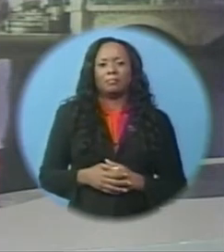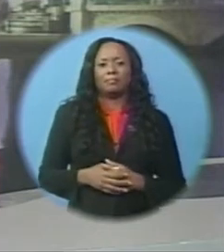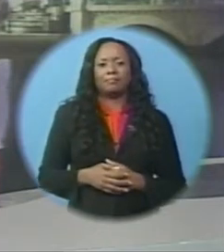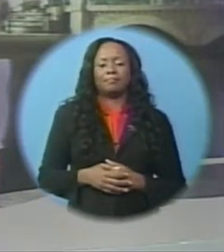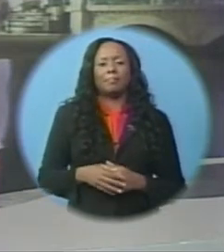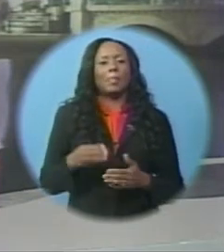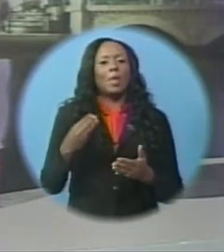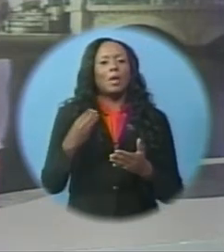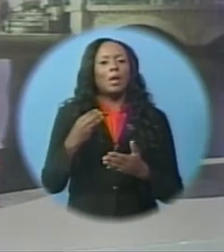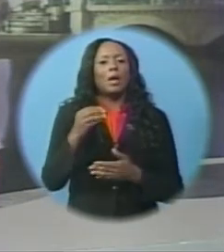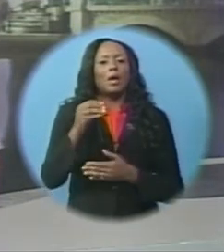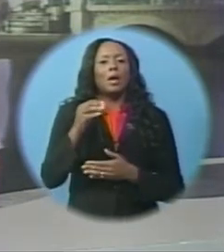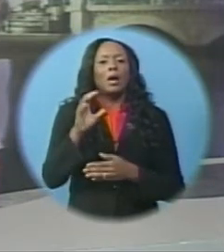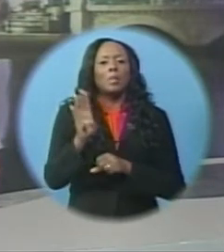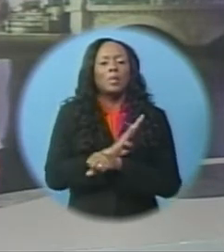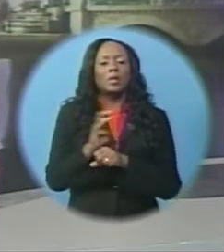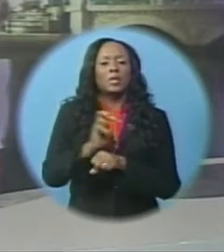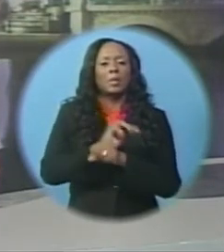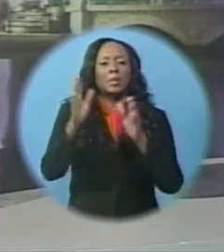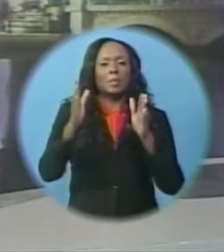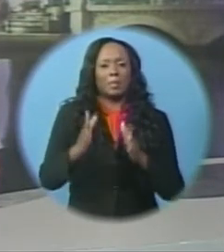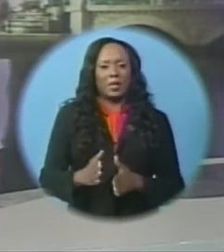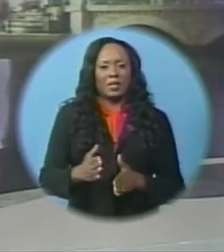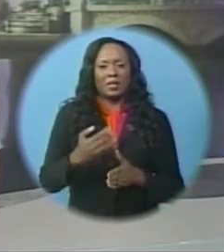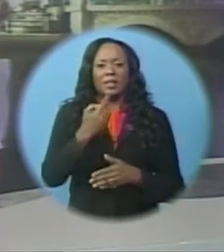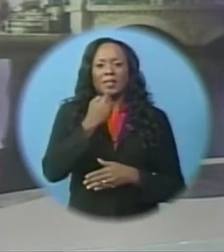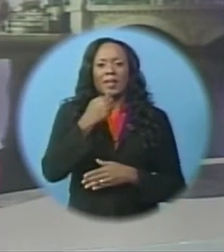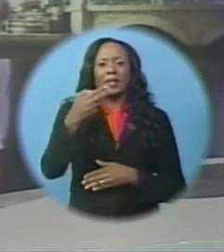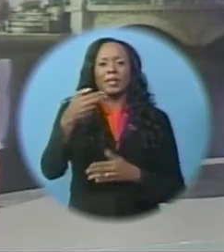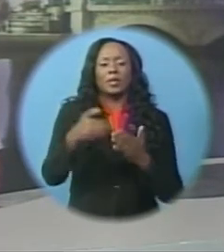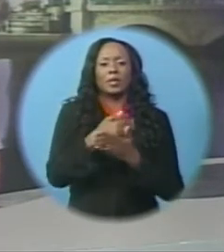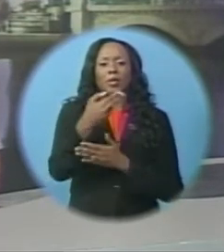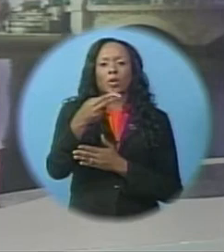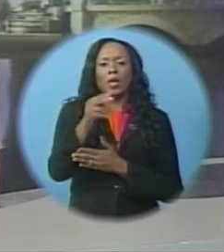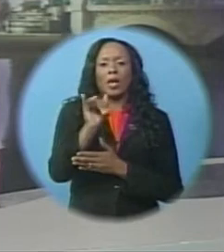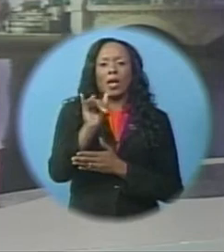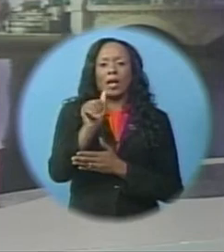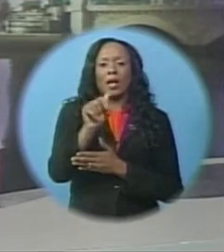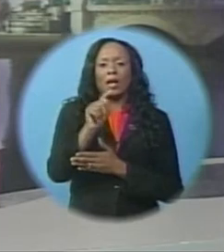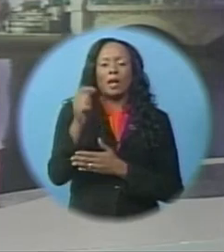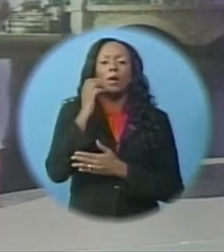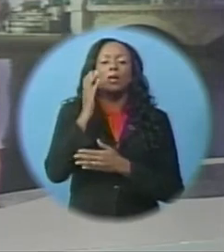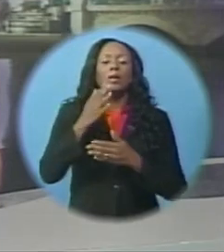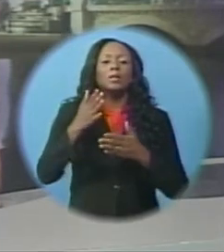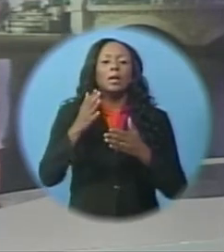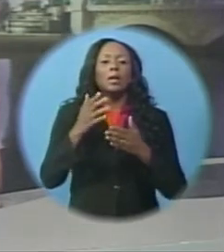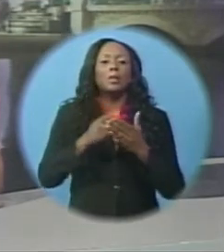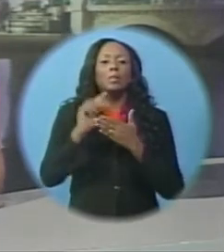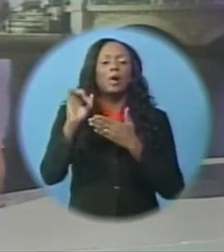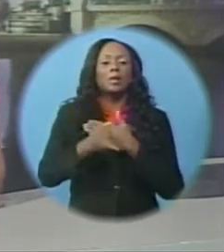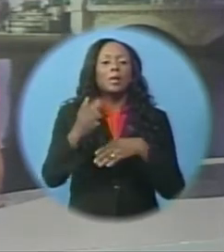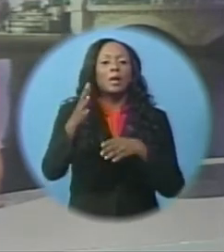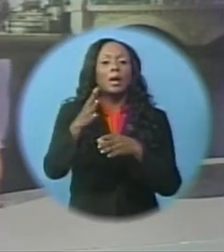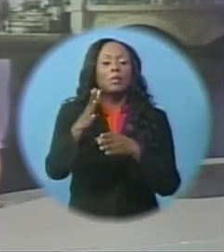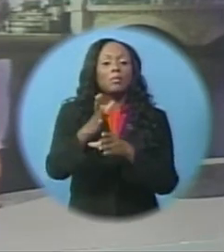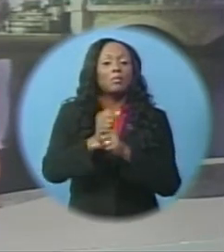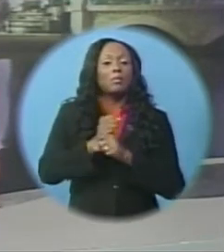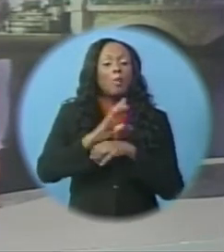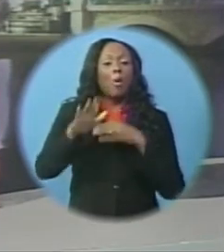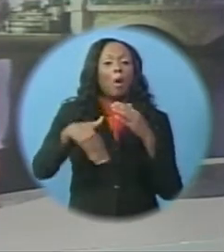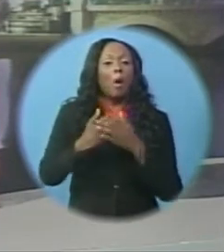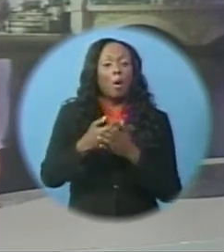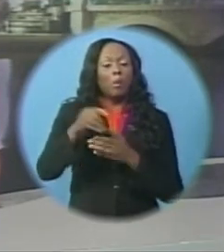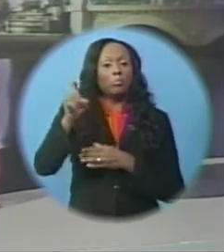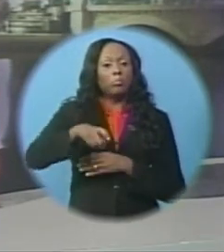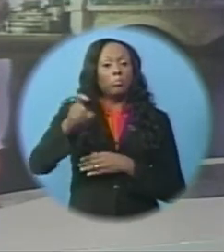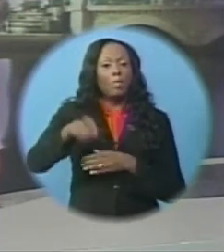Donville Innes says the soon-to-be-started Hyatt project has received all the necessary town and country planning permission. The project has come